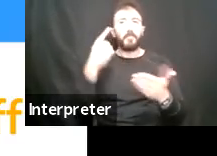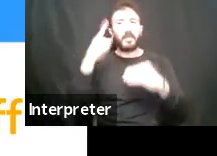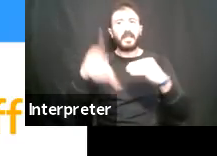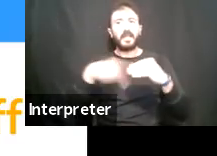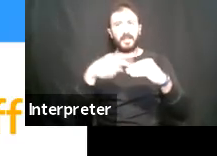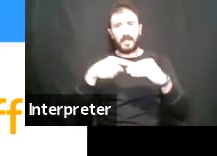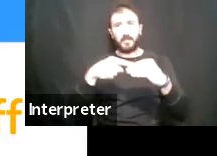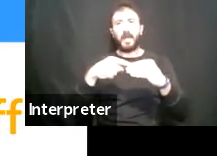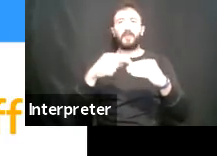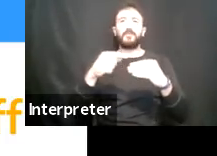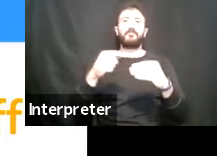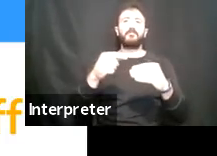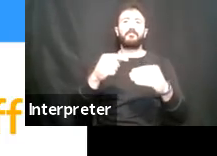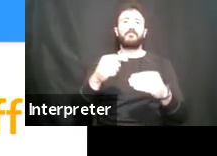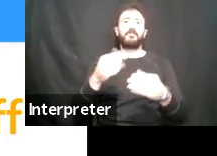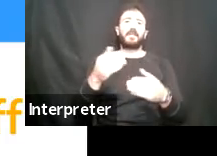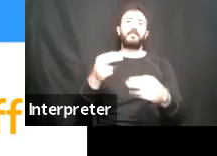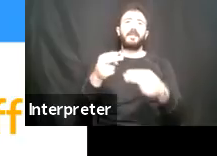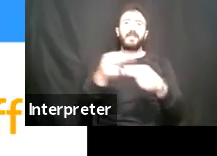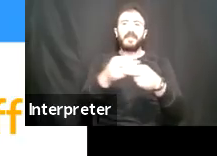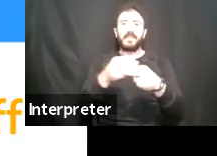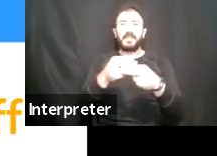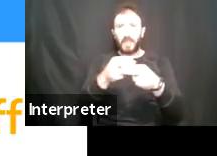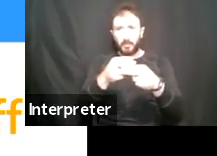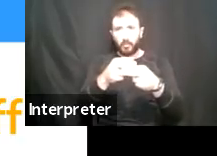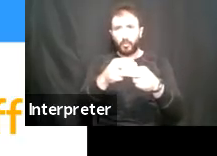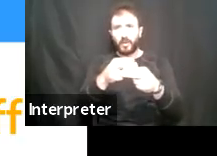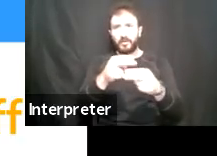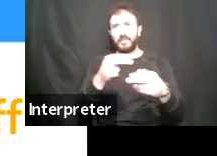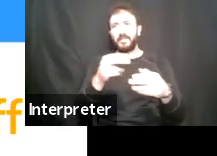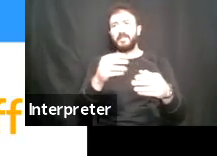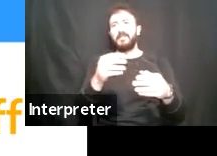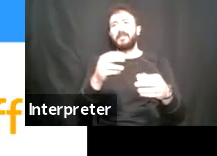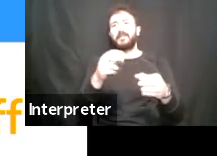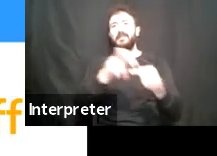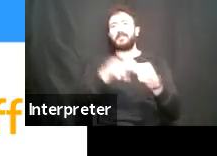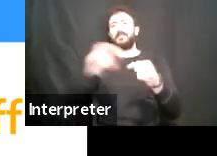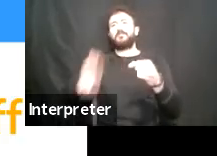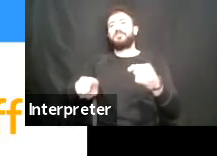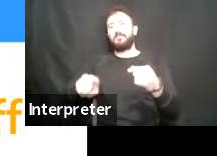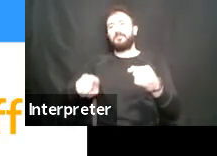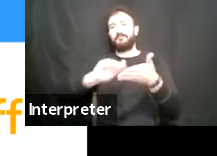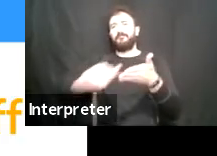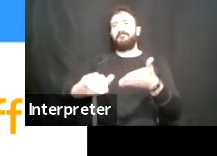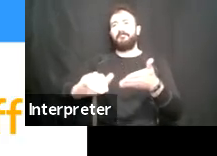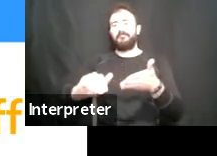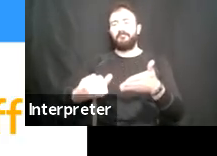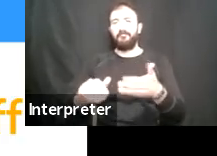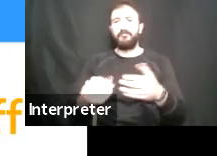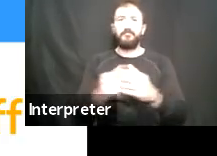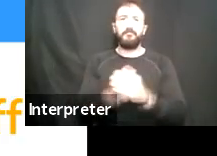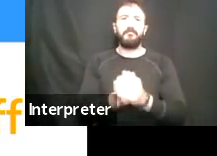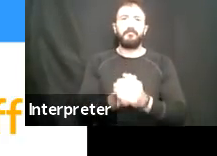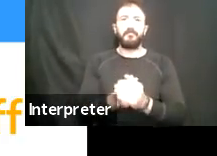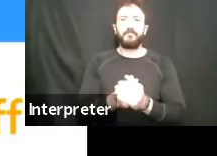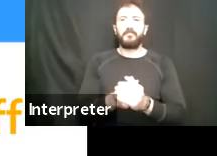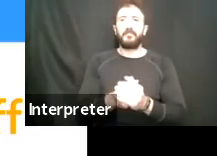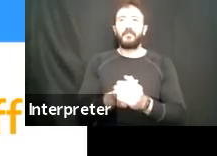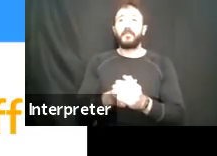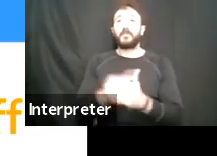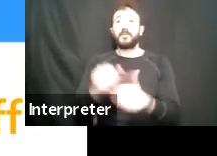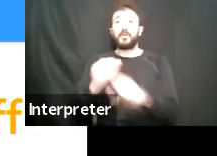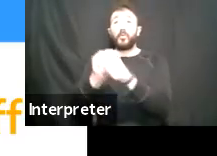depending on what that looks like. So employees can request an accommodation at any time by contacting human